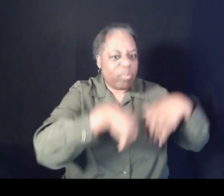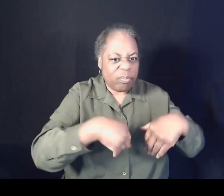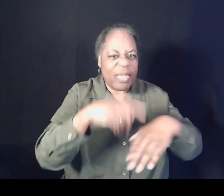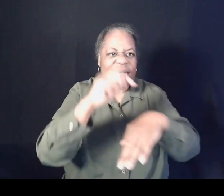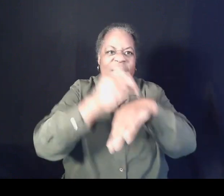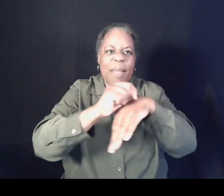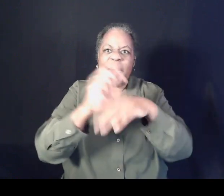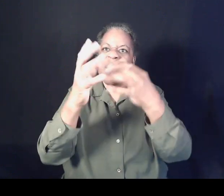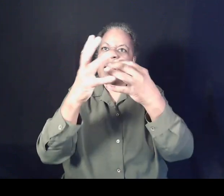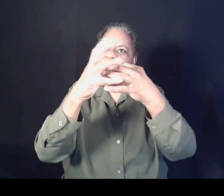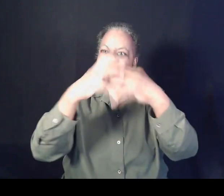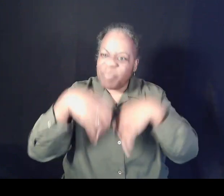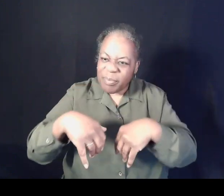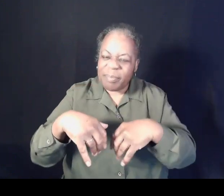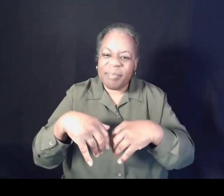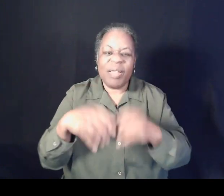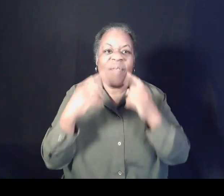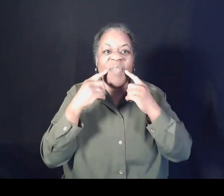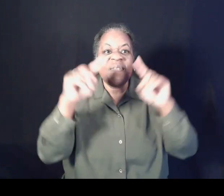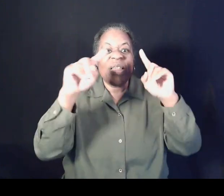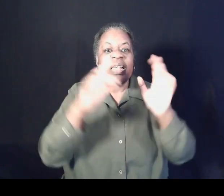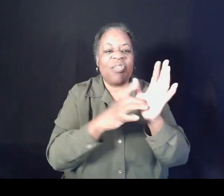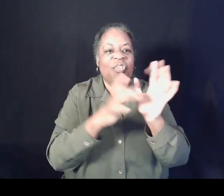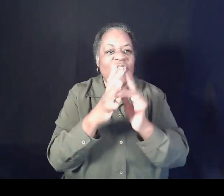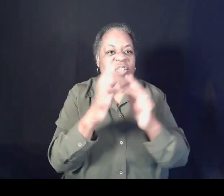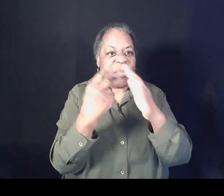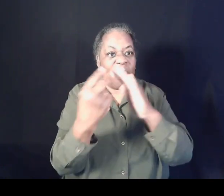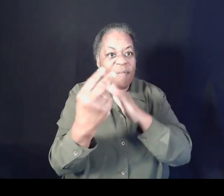again, fulfilling Jesus' prophecy here.